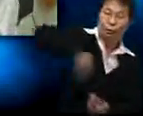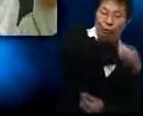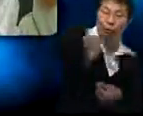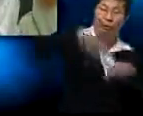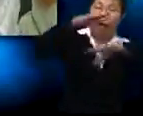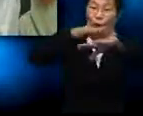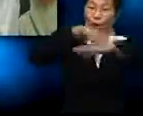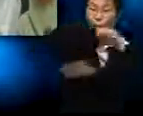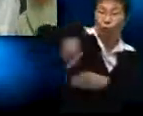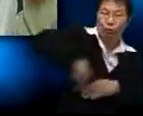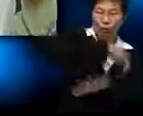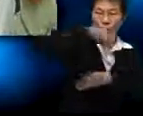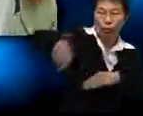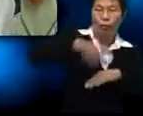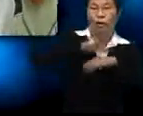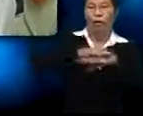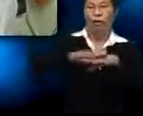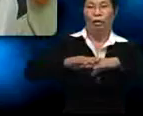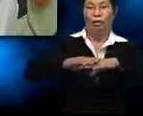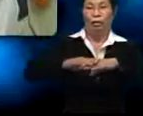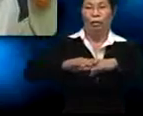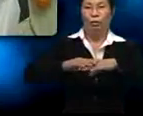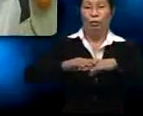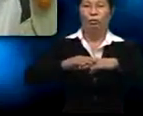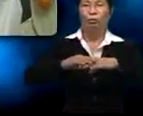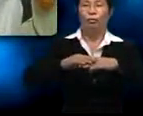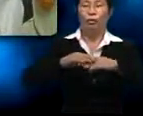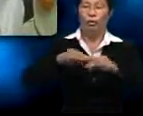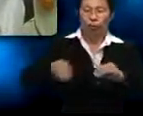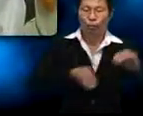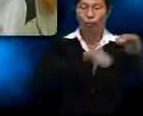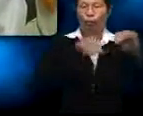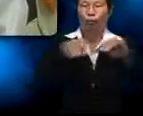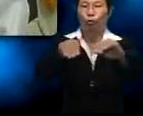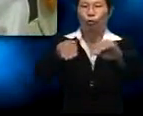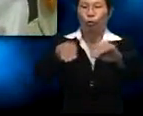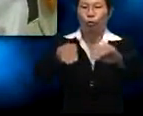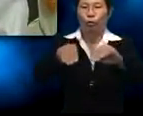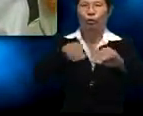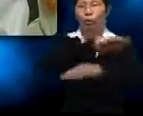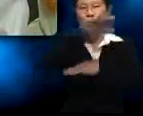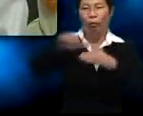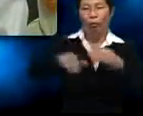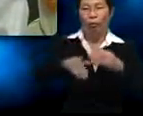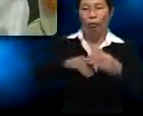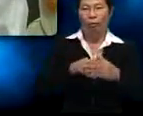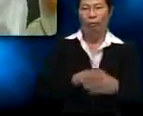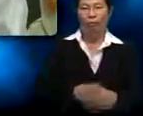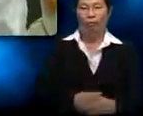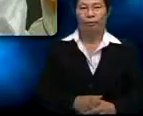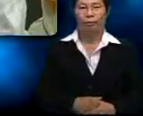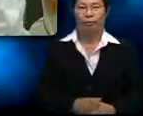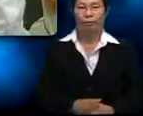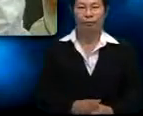and force it to go almost horizontally. so that or the direction of point at an